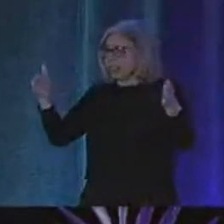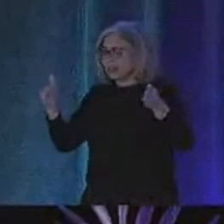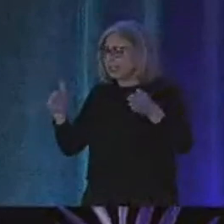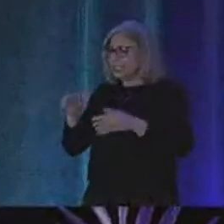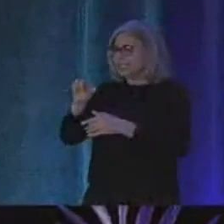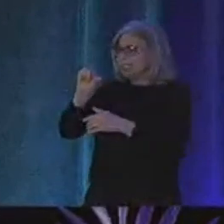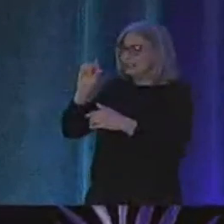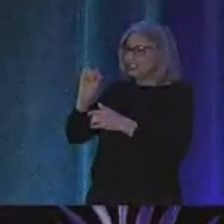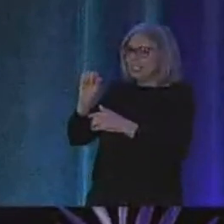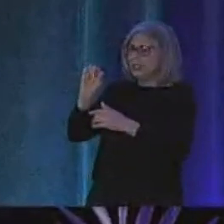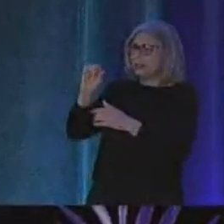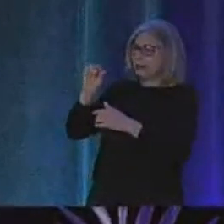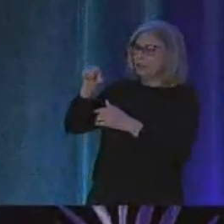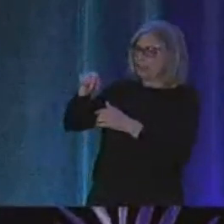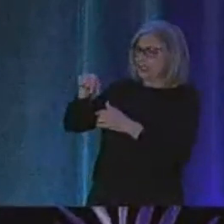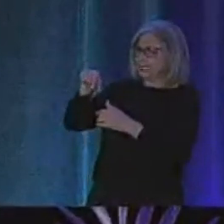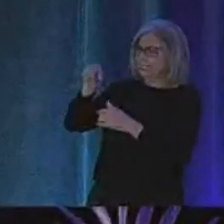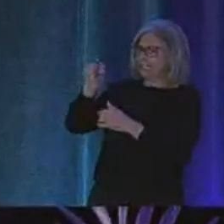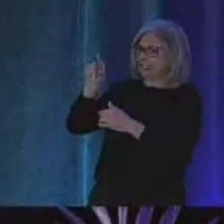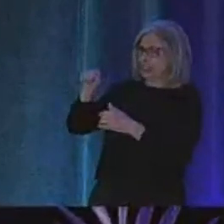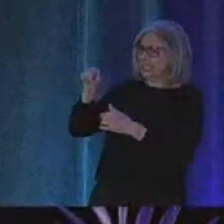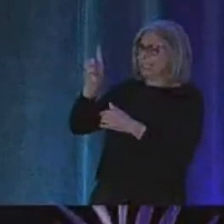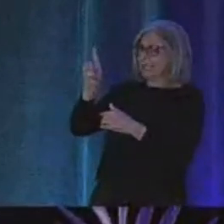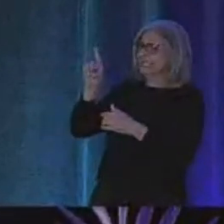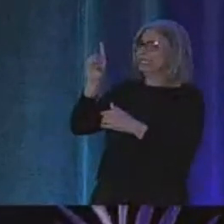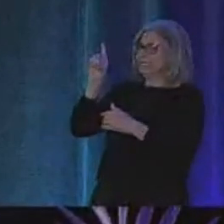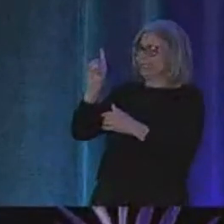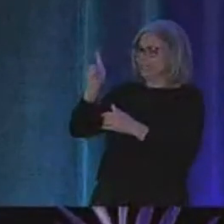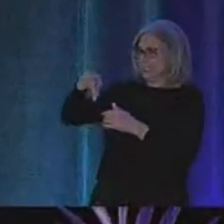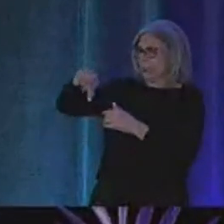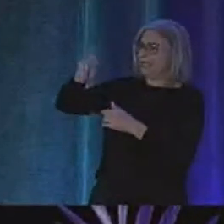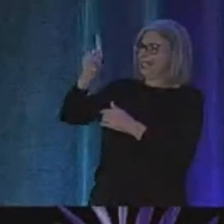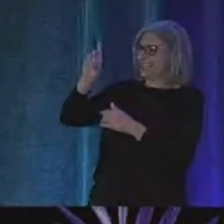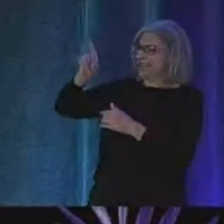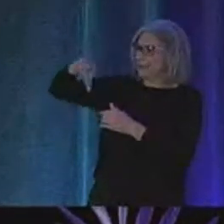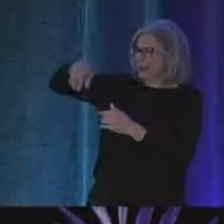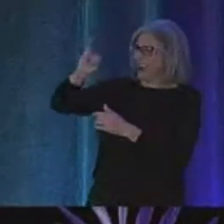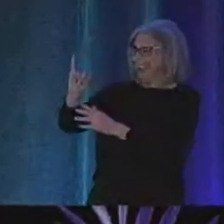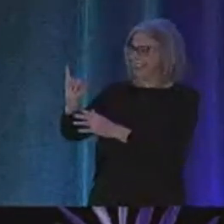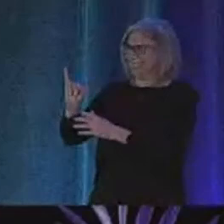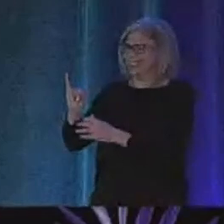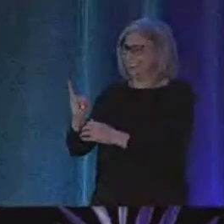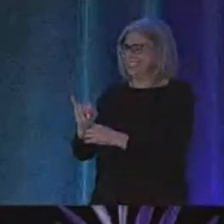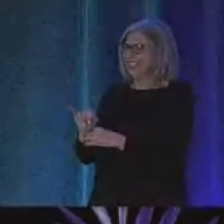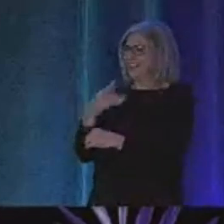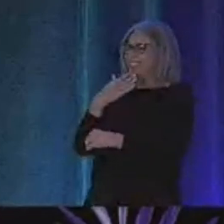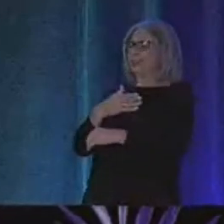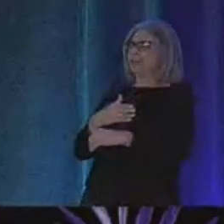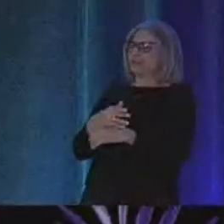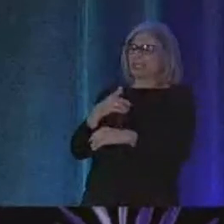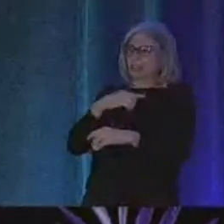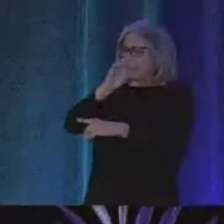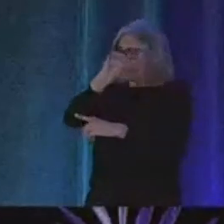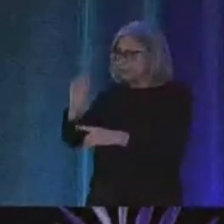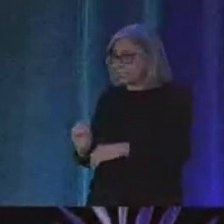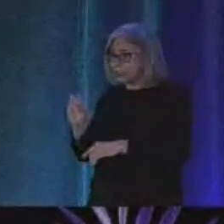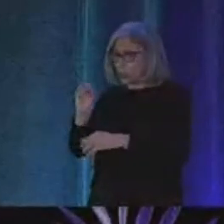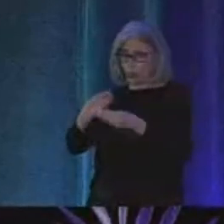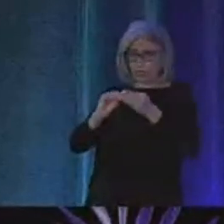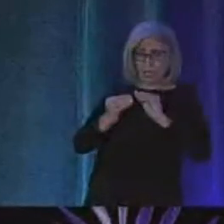DPI of the device. So you have to use either percentages or